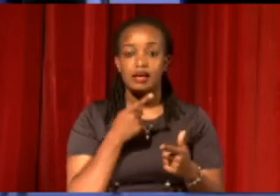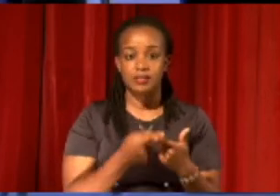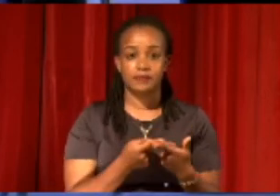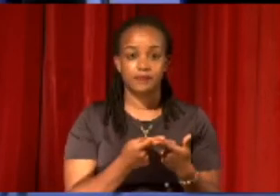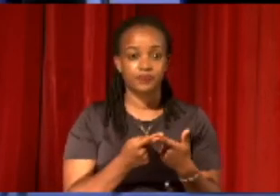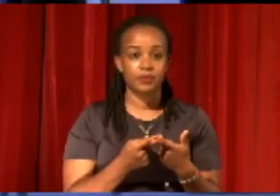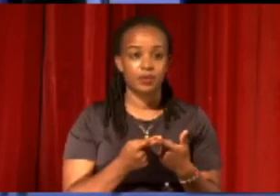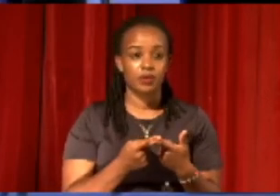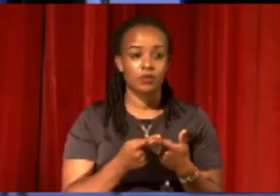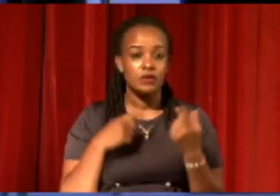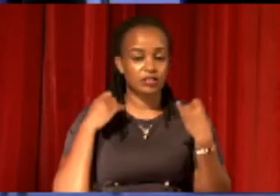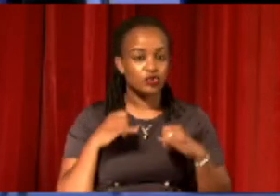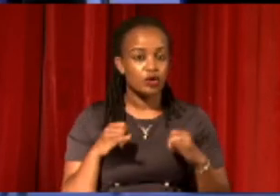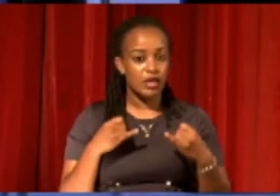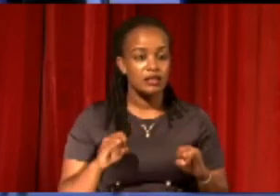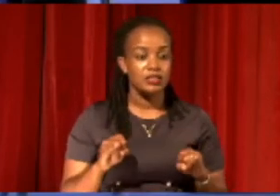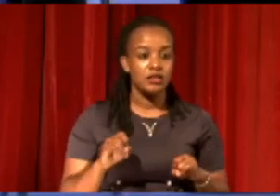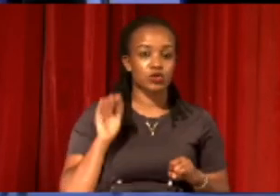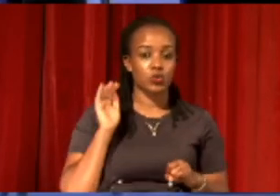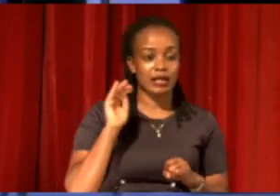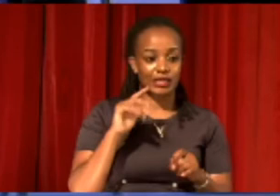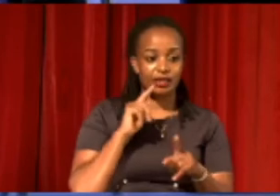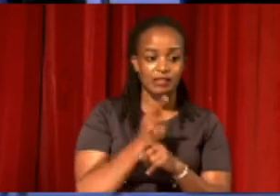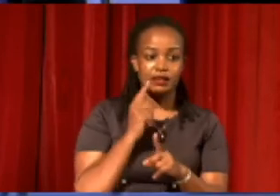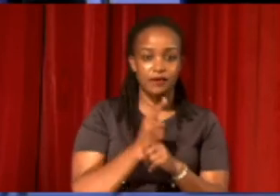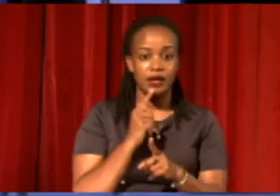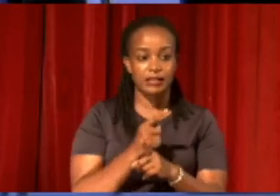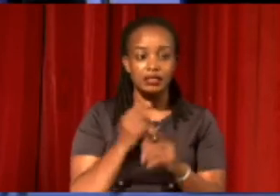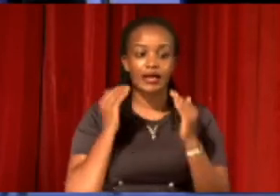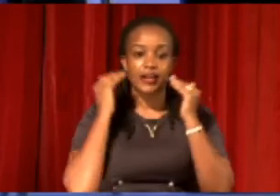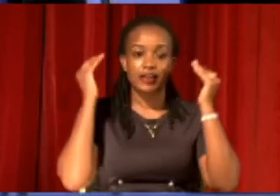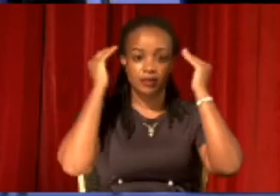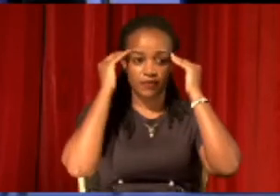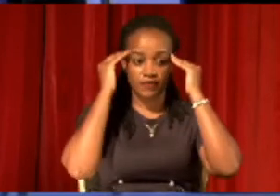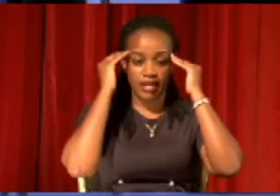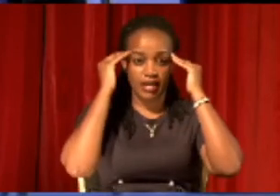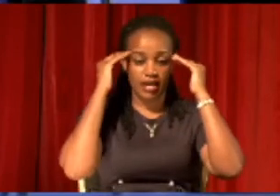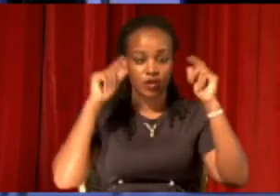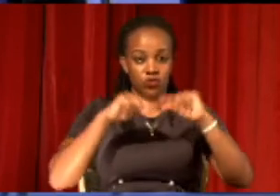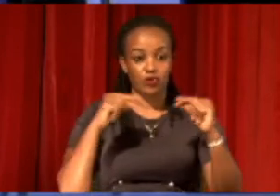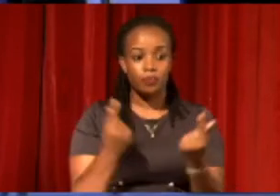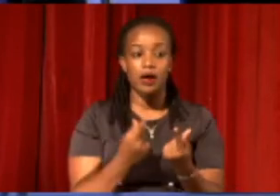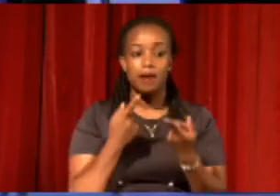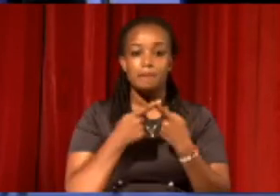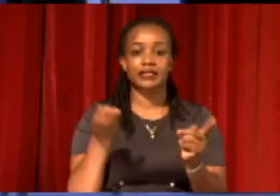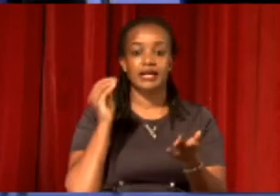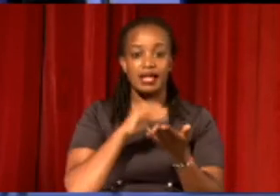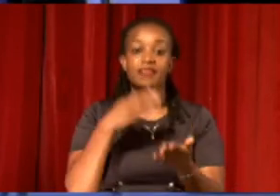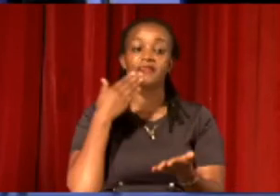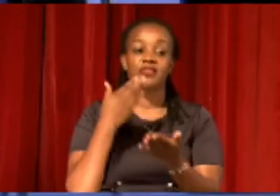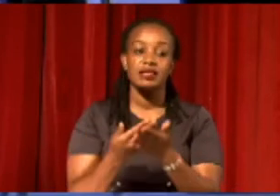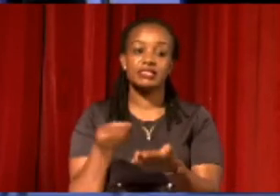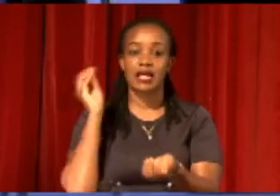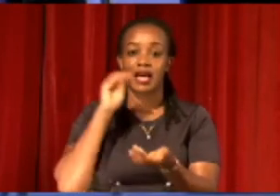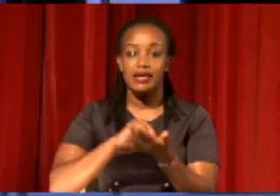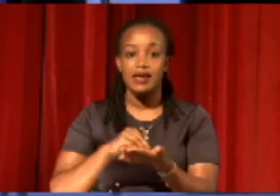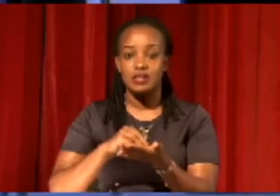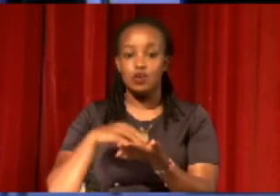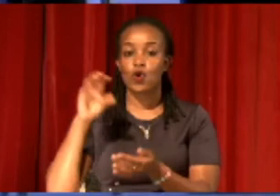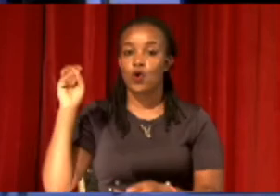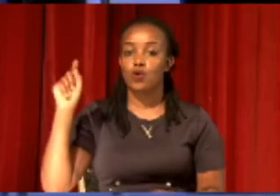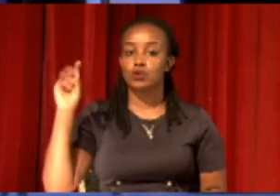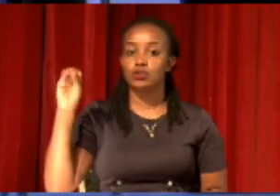will, in turn, ask the different heads of the sagas these questions. But then, thank you so much, Bwana Otoyo. I'm really grateful to